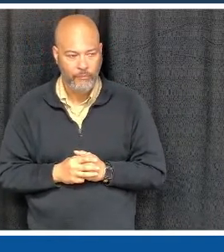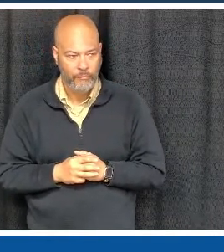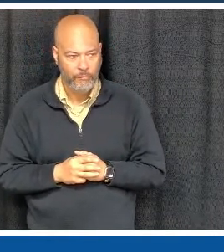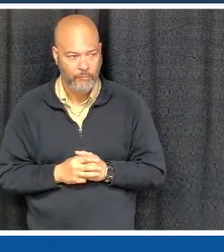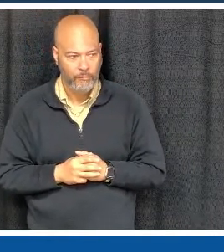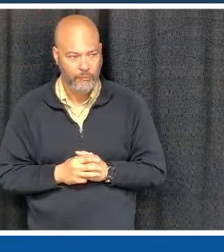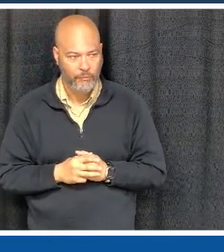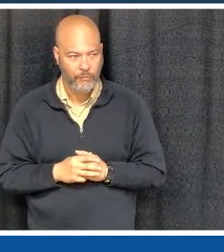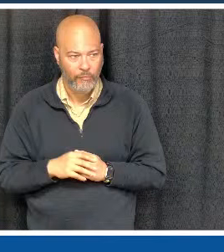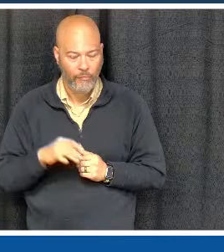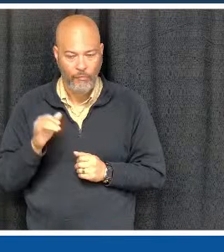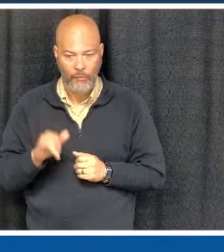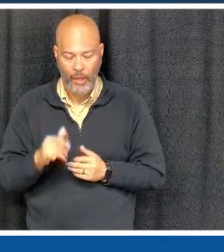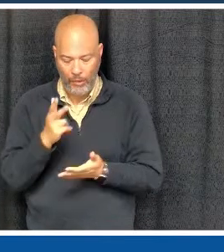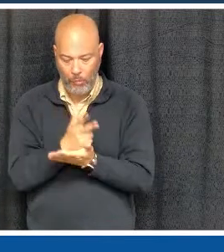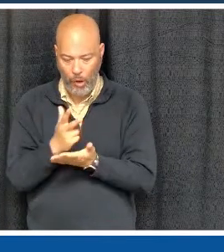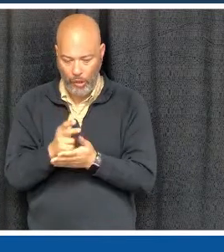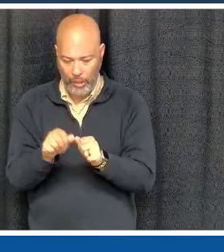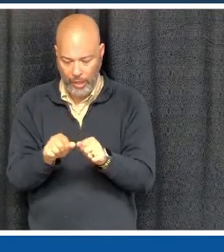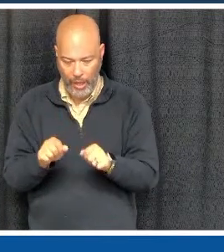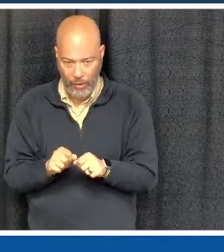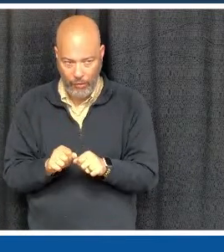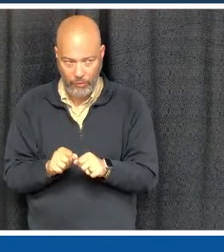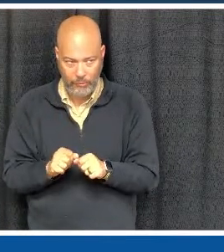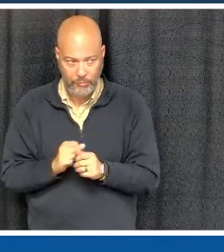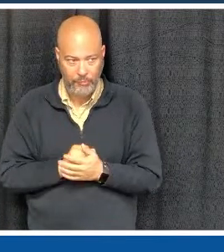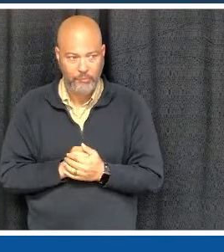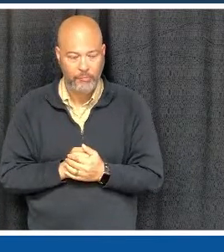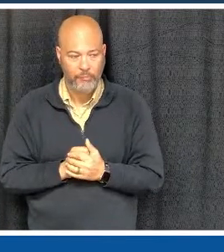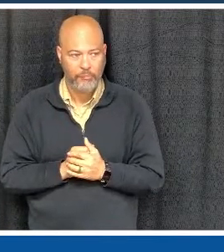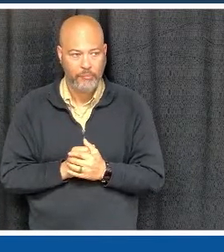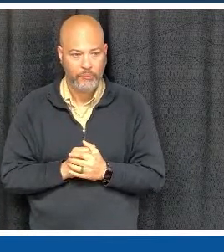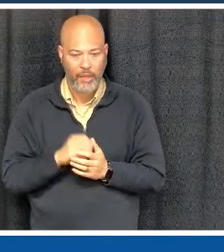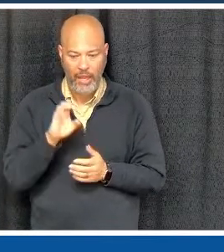And that's in front of the parking area. Edge Hill again to your left.